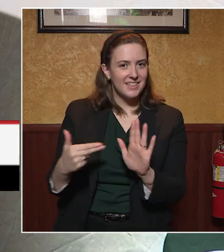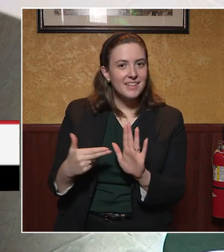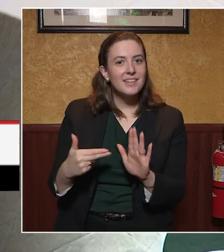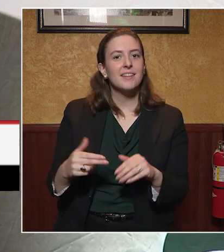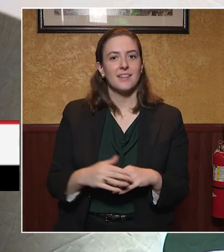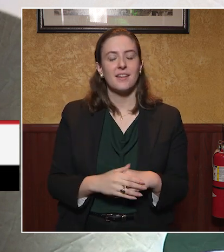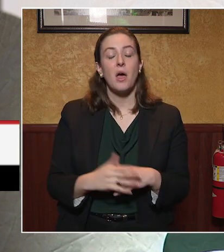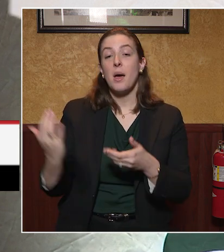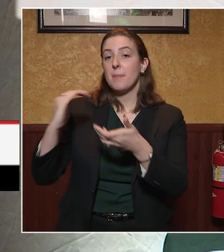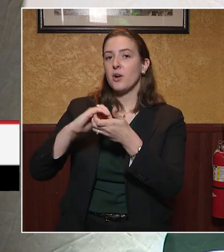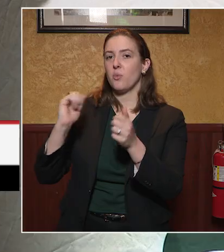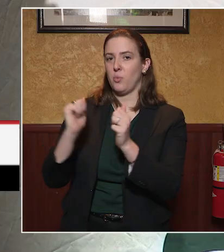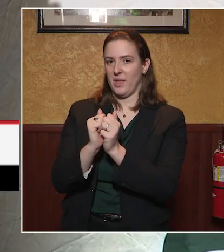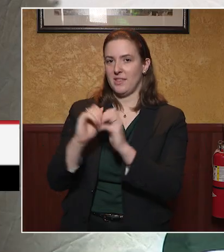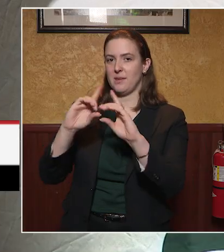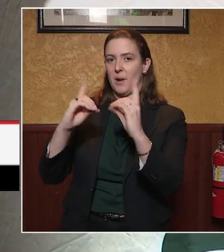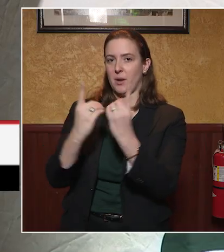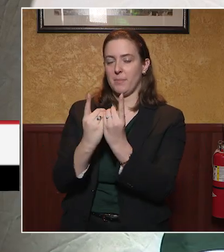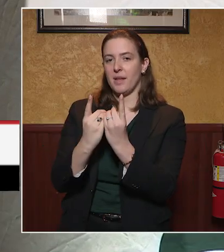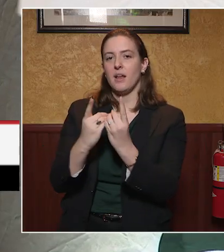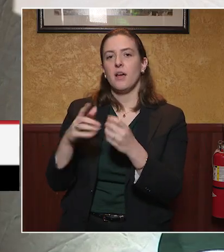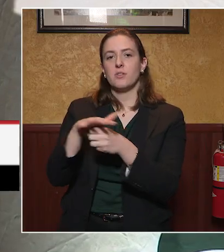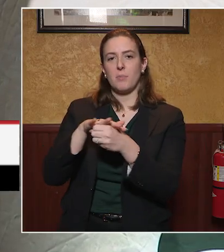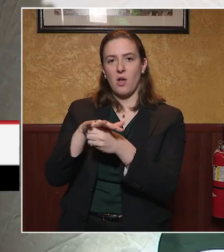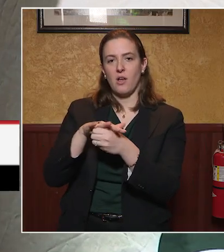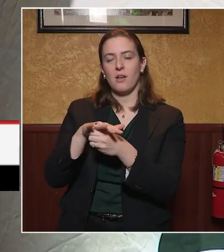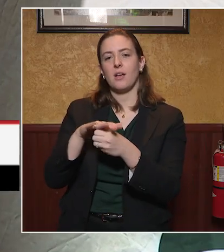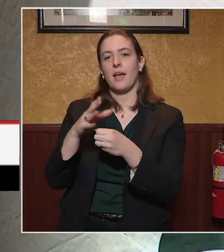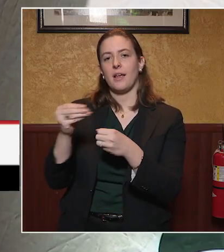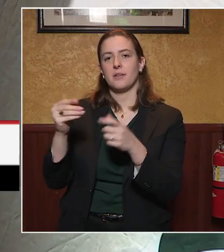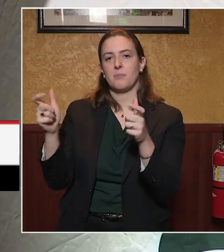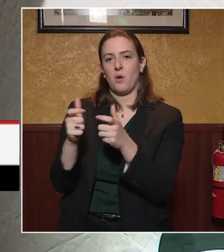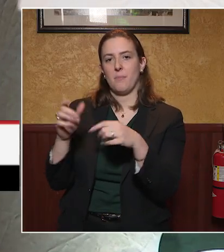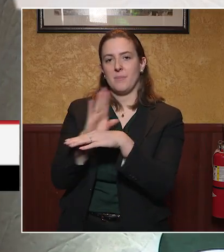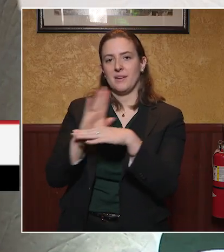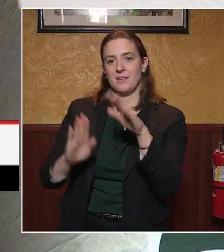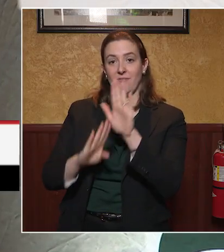give a big round of applause for DSW LBD Director Rosemary